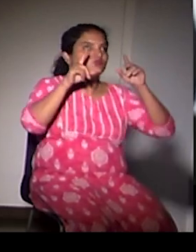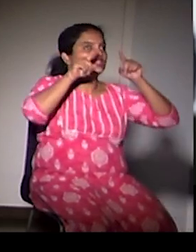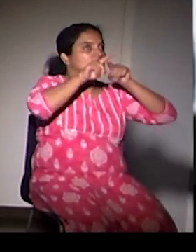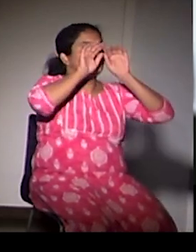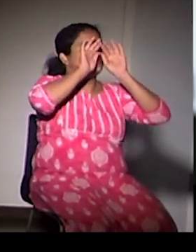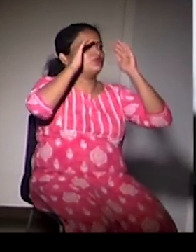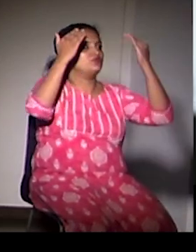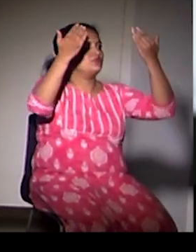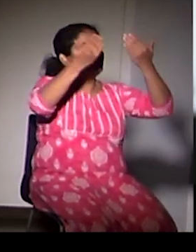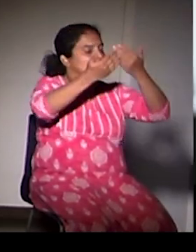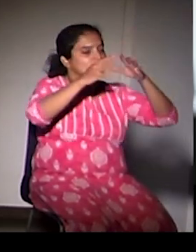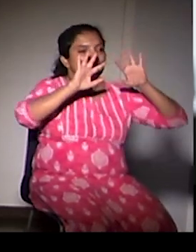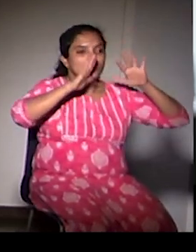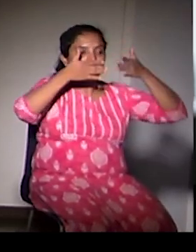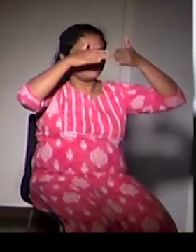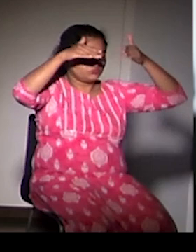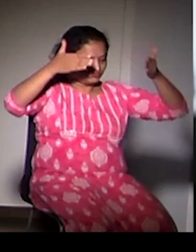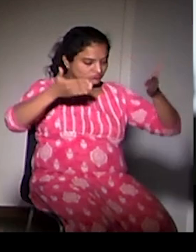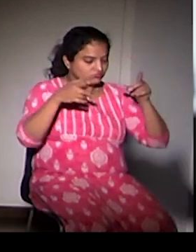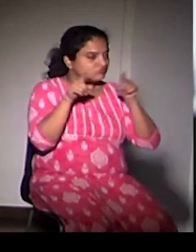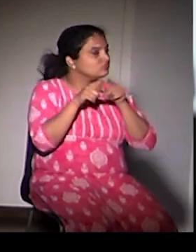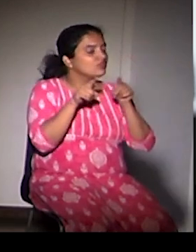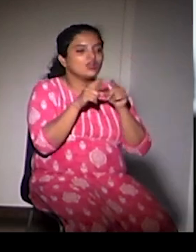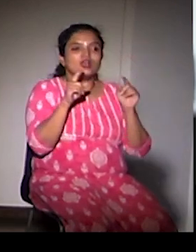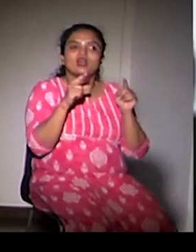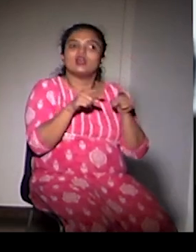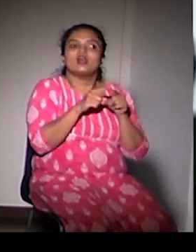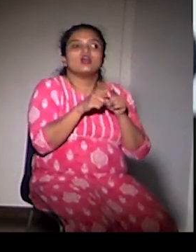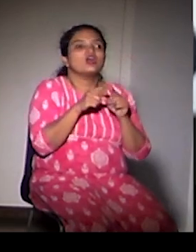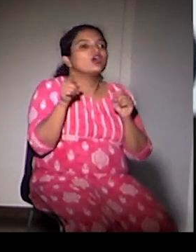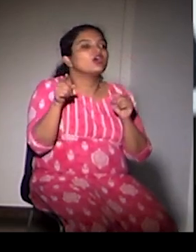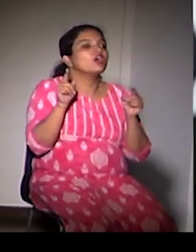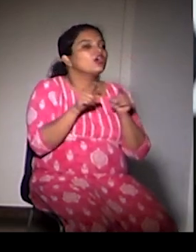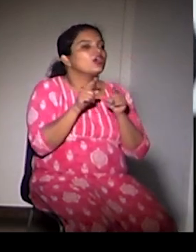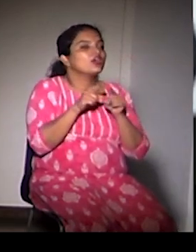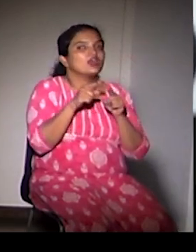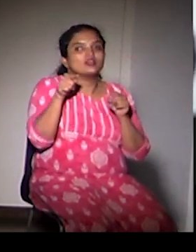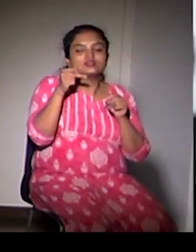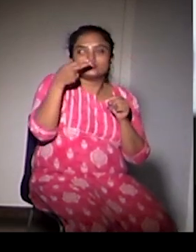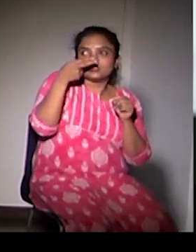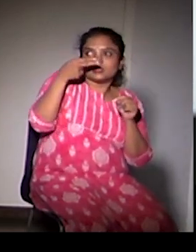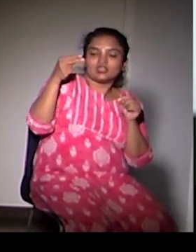do appear, but in quite a limited way. So it's definitely not the main